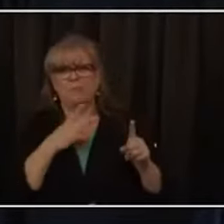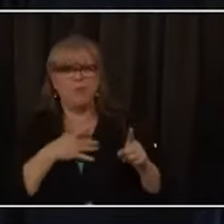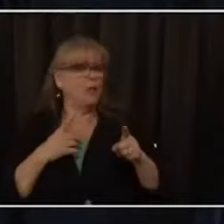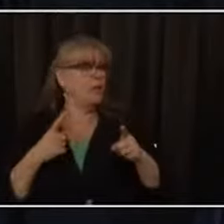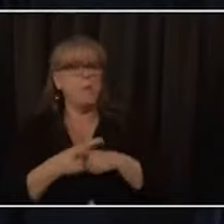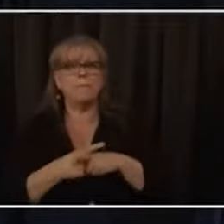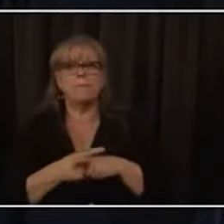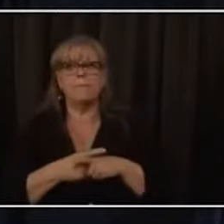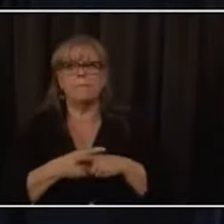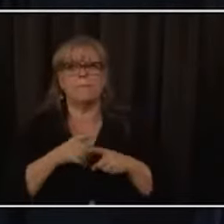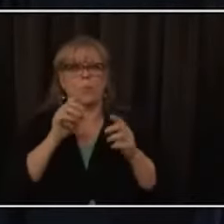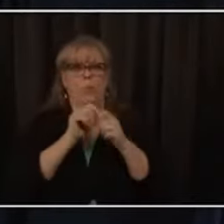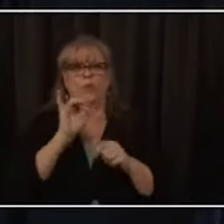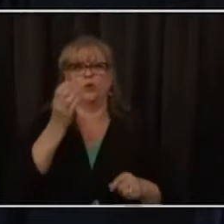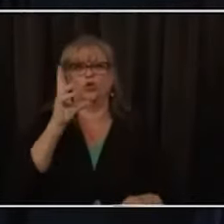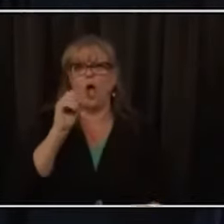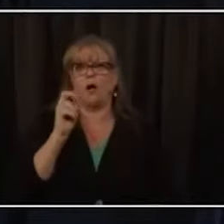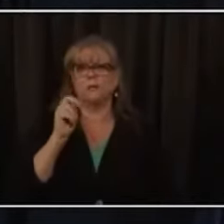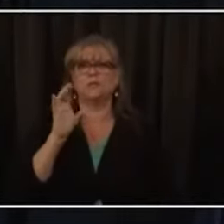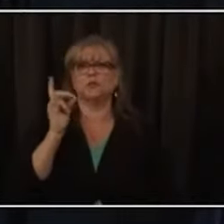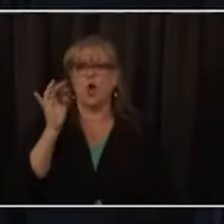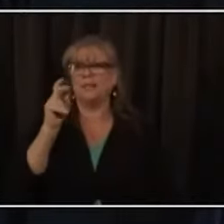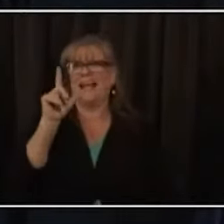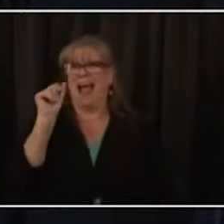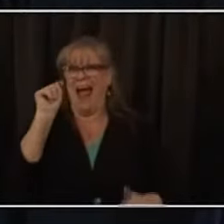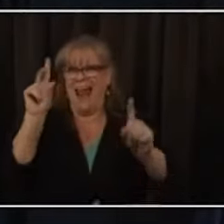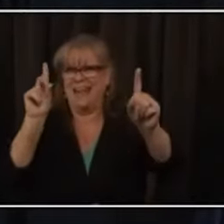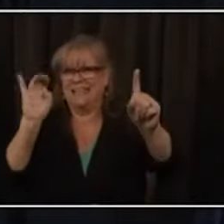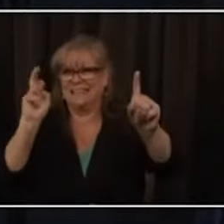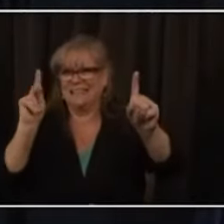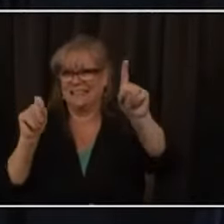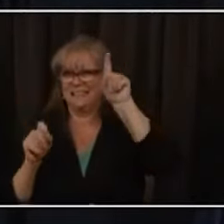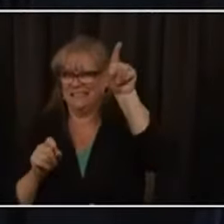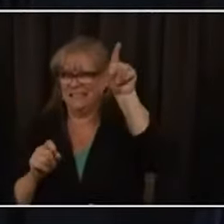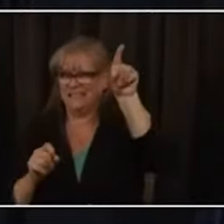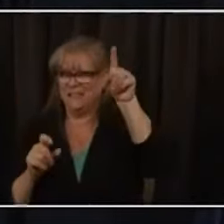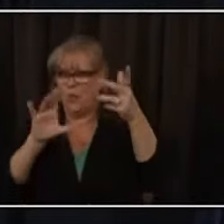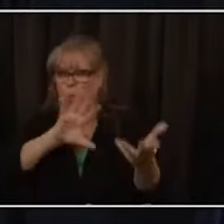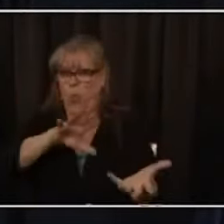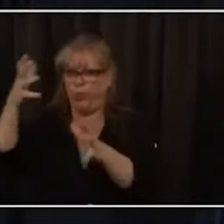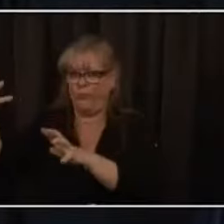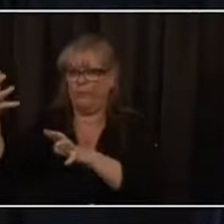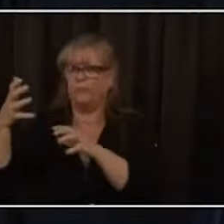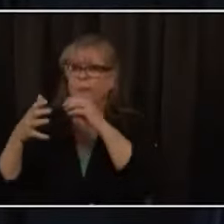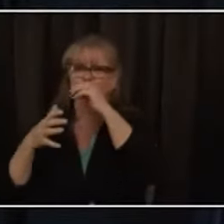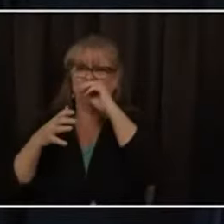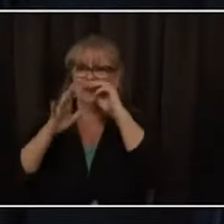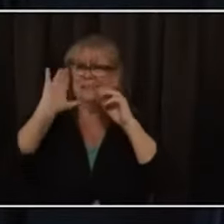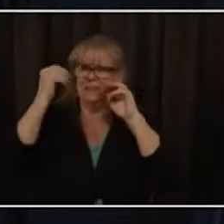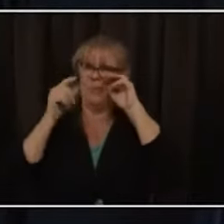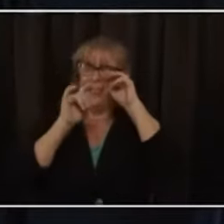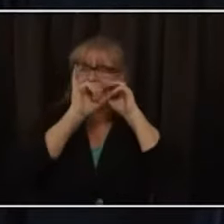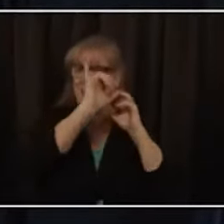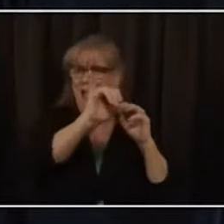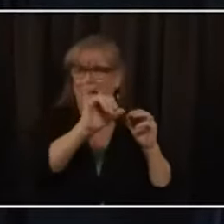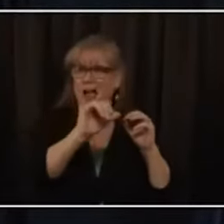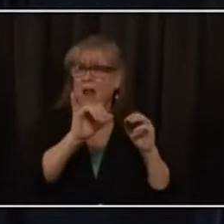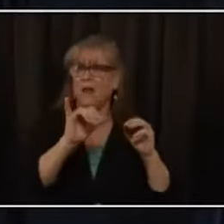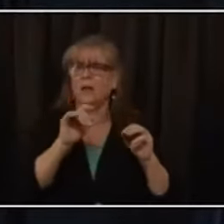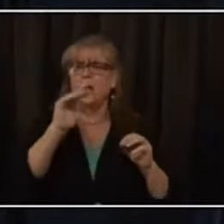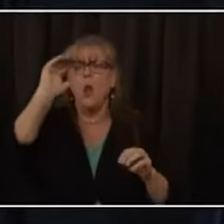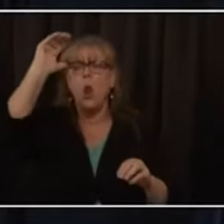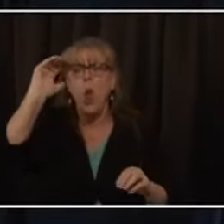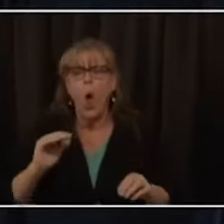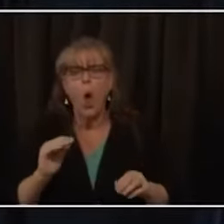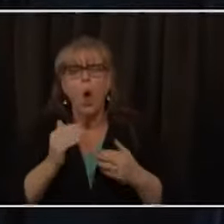at Dick's Sporting Goods Park, you said this was likely affecting folks suffering low blood sugar, perhaps a fear of needles. Has your